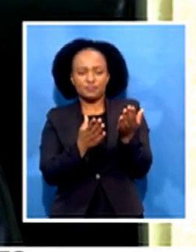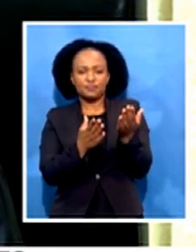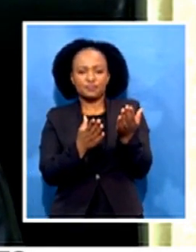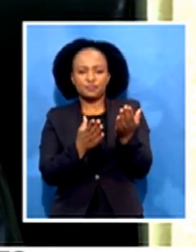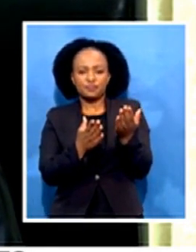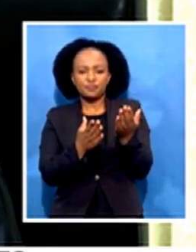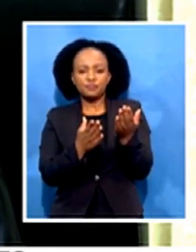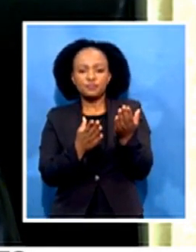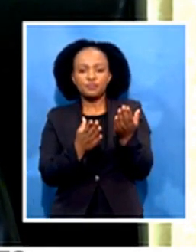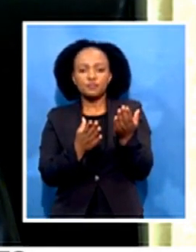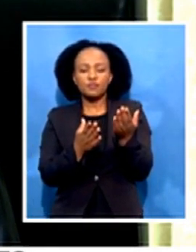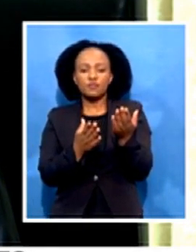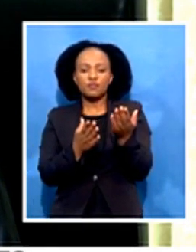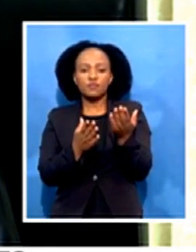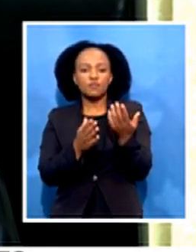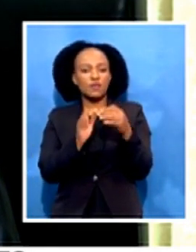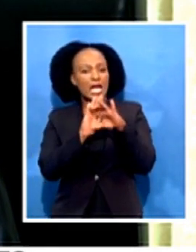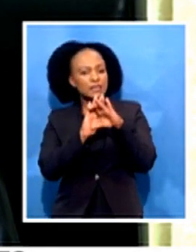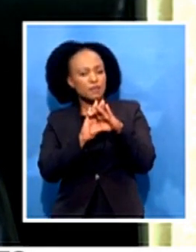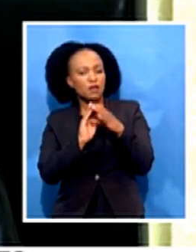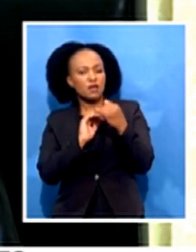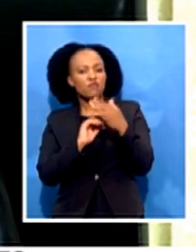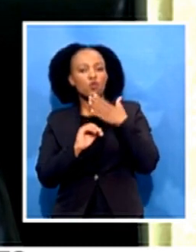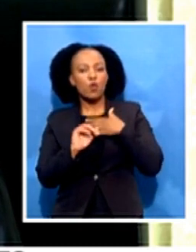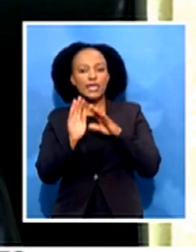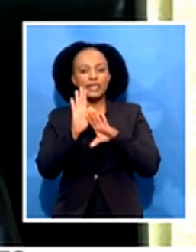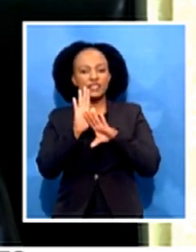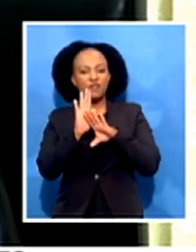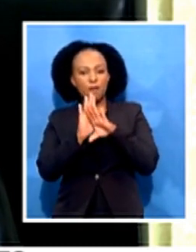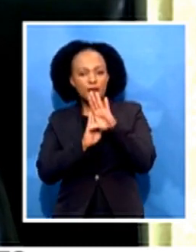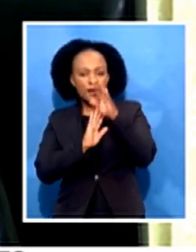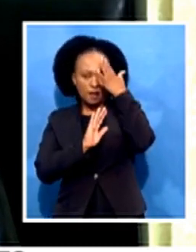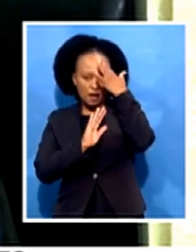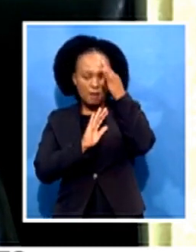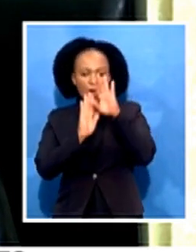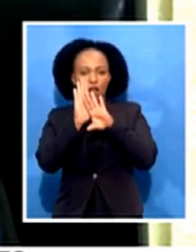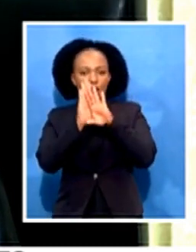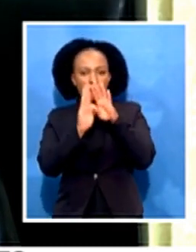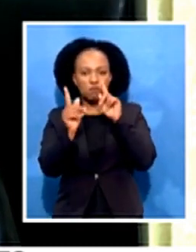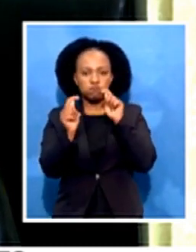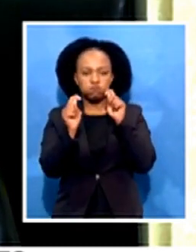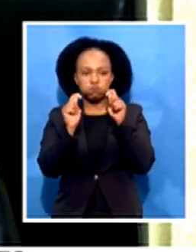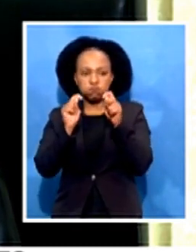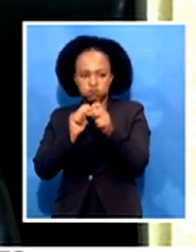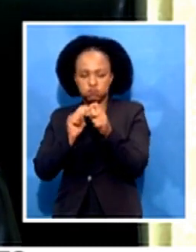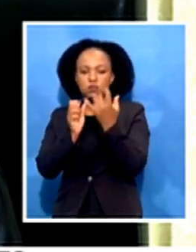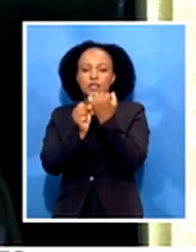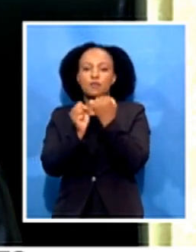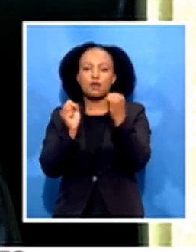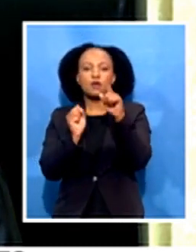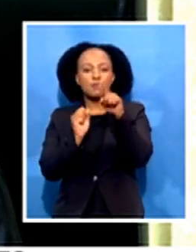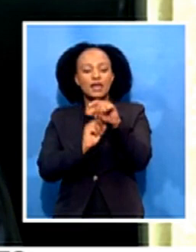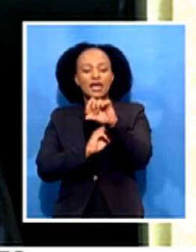have a developmental state and have a participatory democracy, SABC needs to be strengthened and not